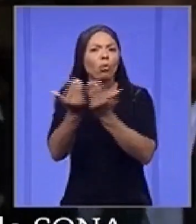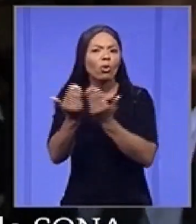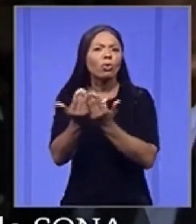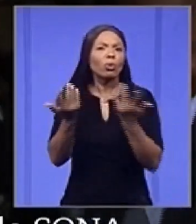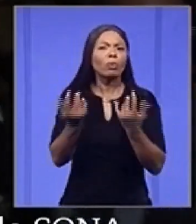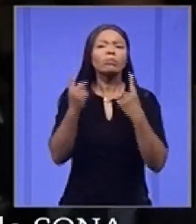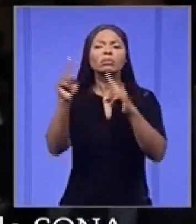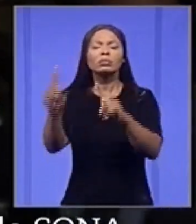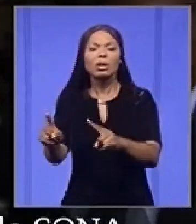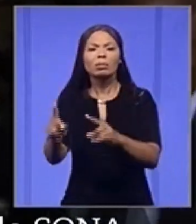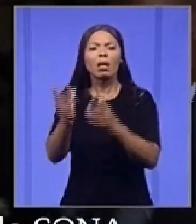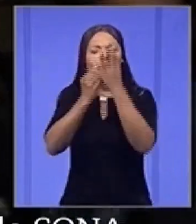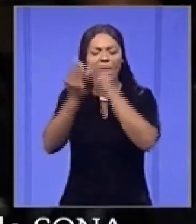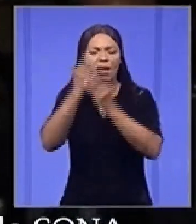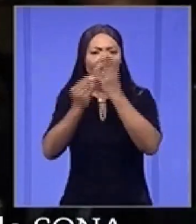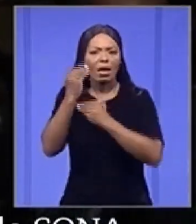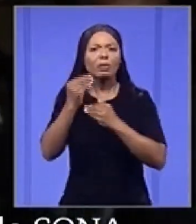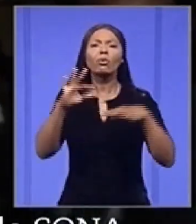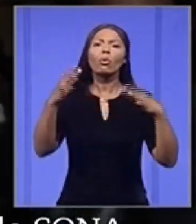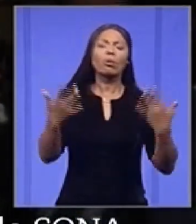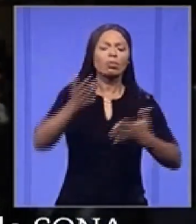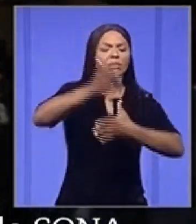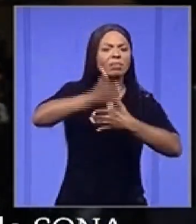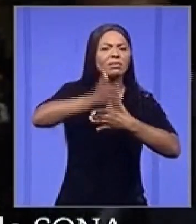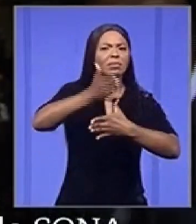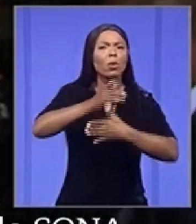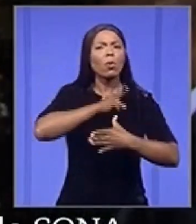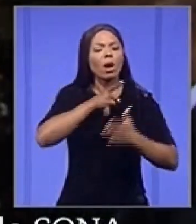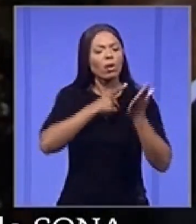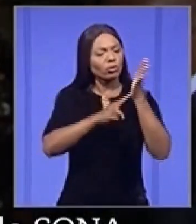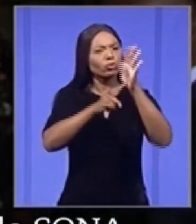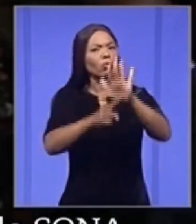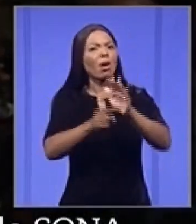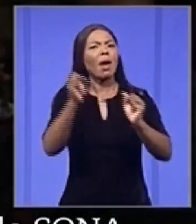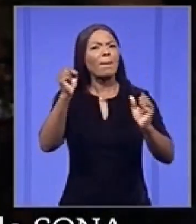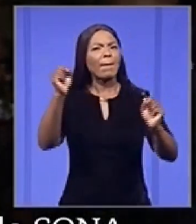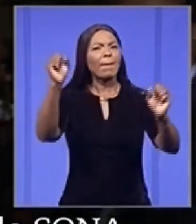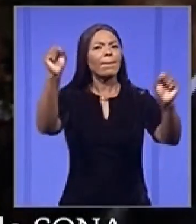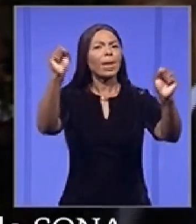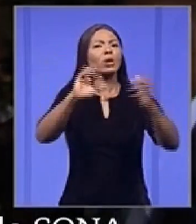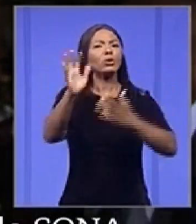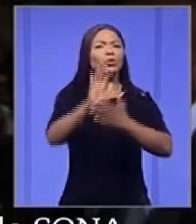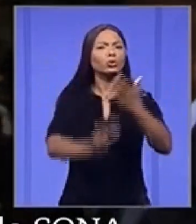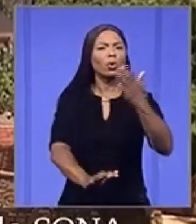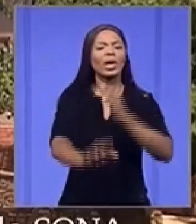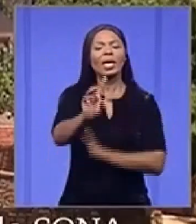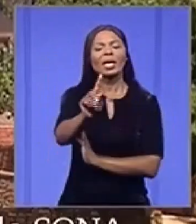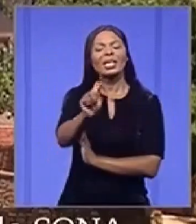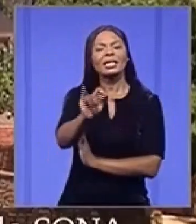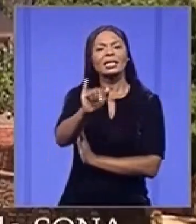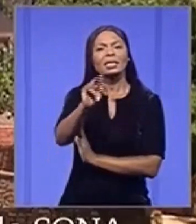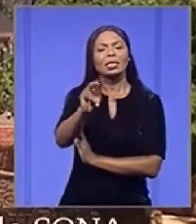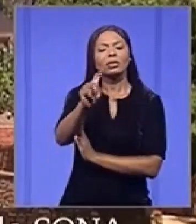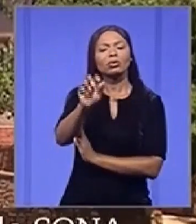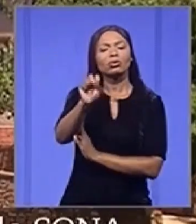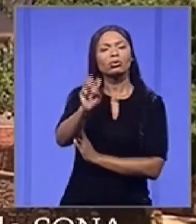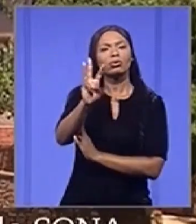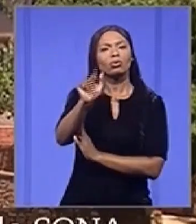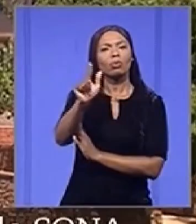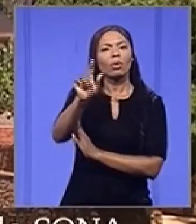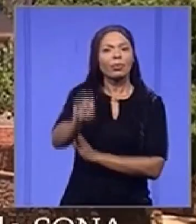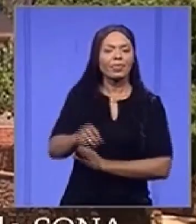ya gona go ithuta goba meberekong ka ge ya bontšhitše ka story sa Tintswalo. Baeteledipele